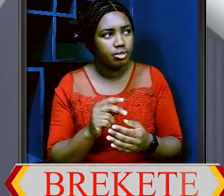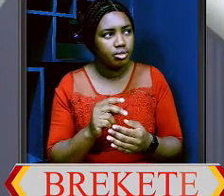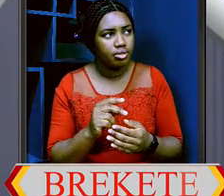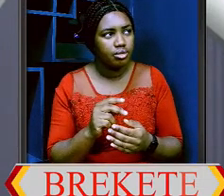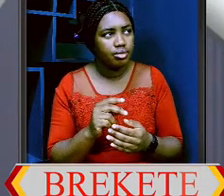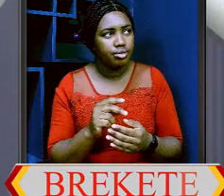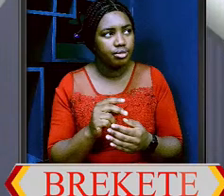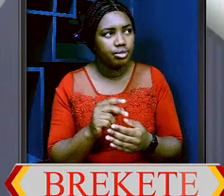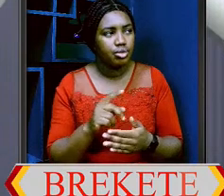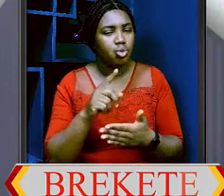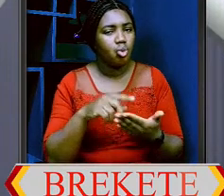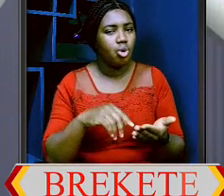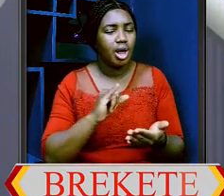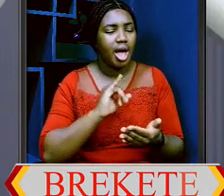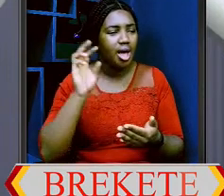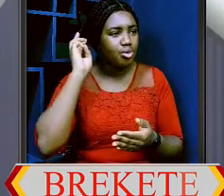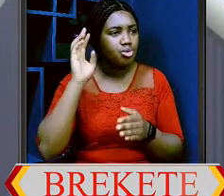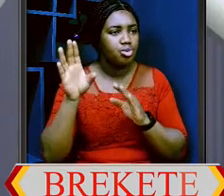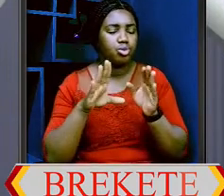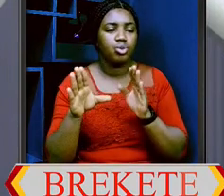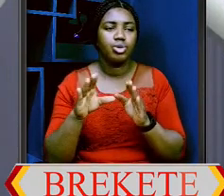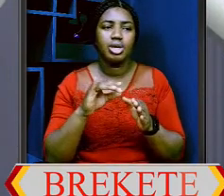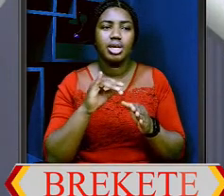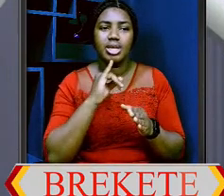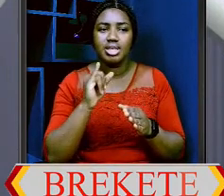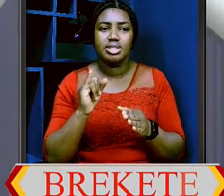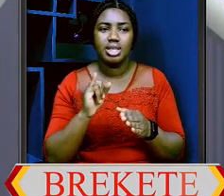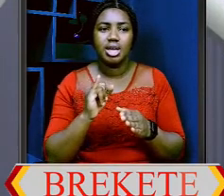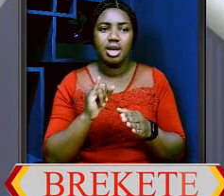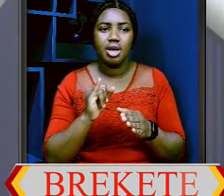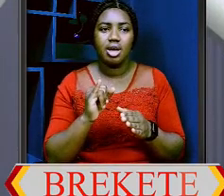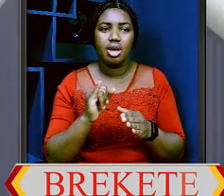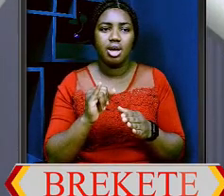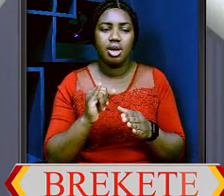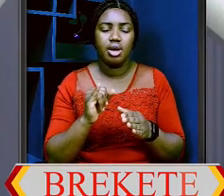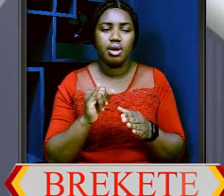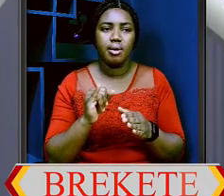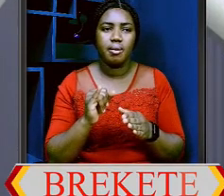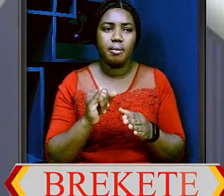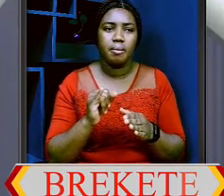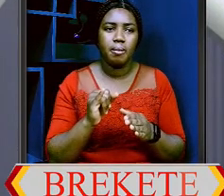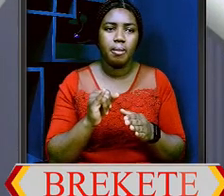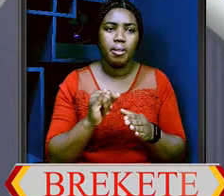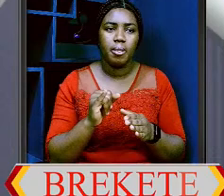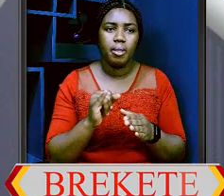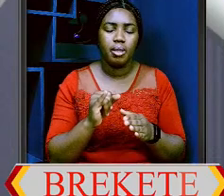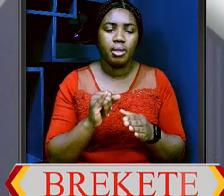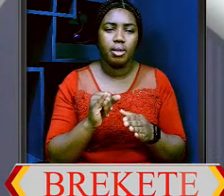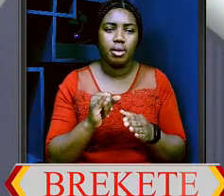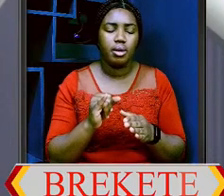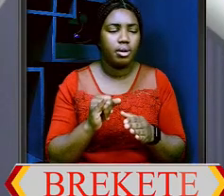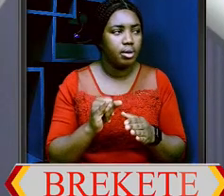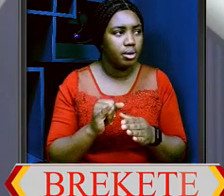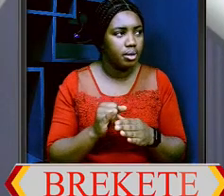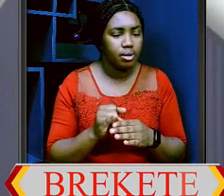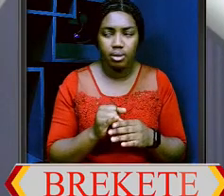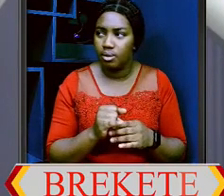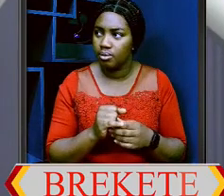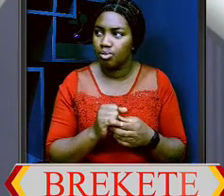me I do I finish then go because this min